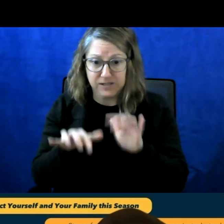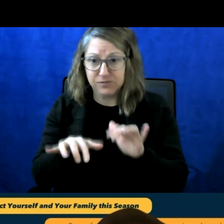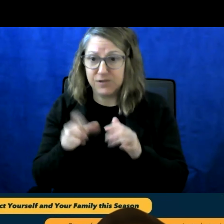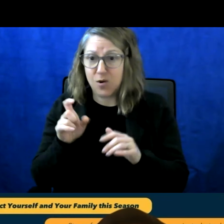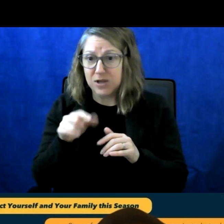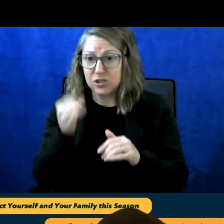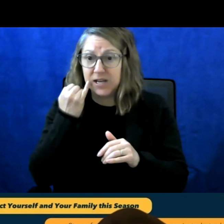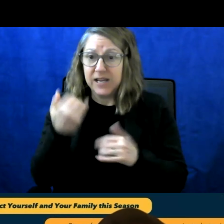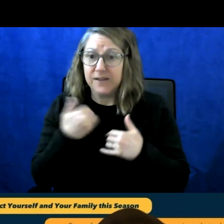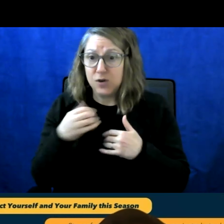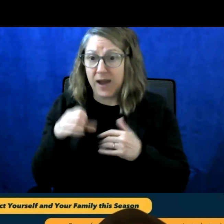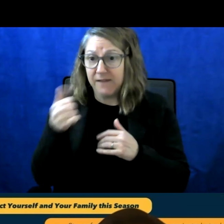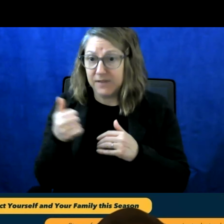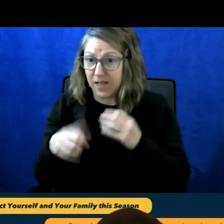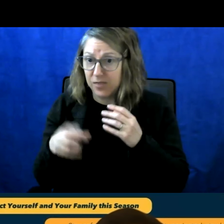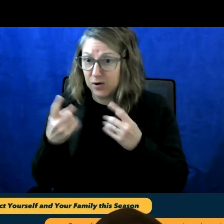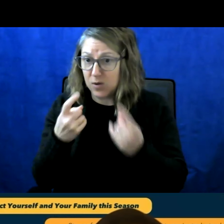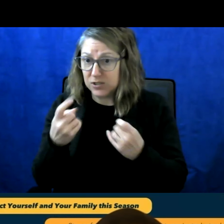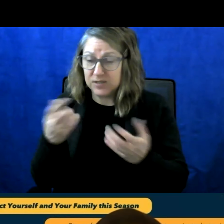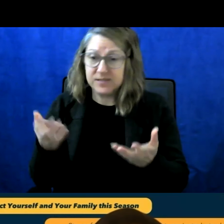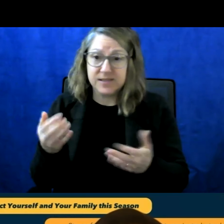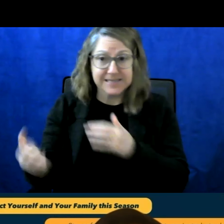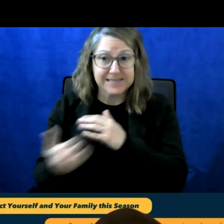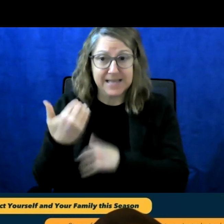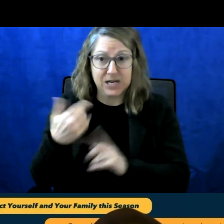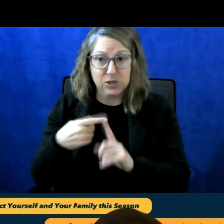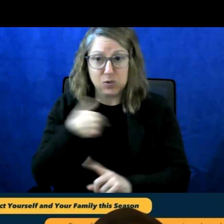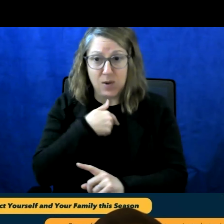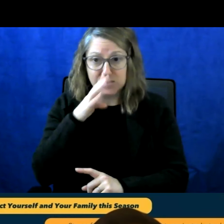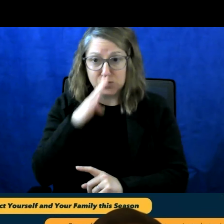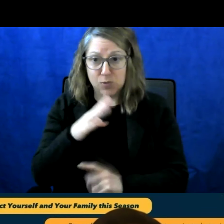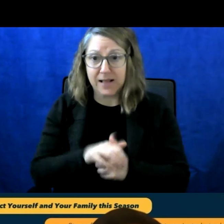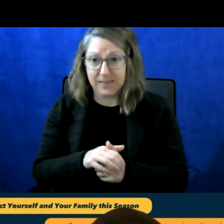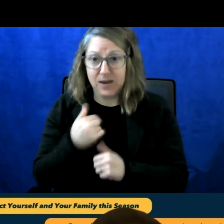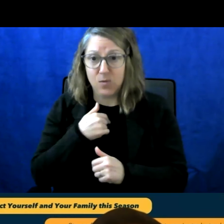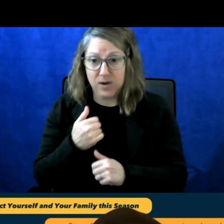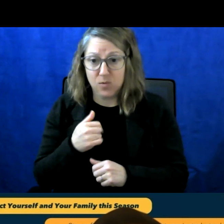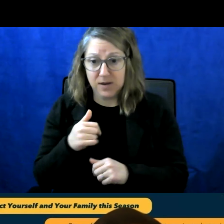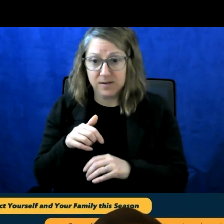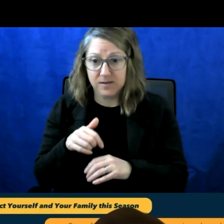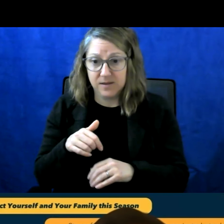do have additional questions, we welcome you to send it to us directly, and we'll get those routed